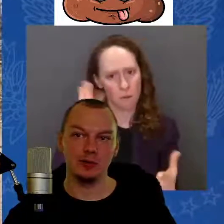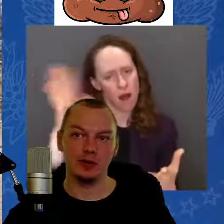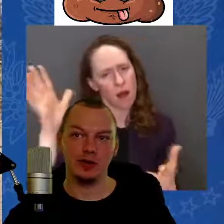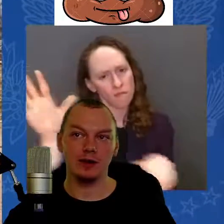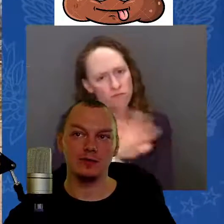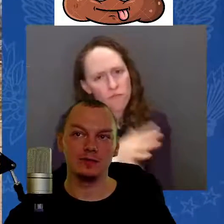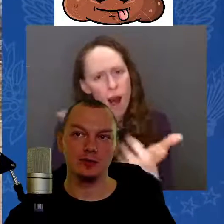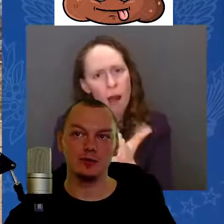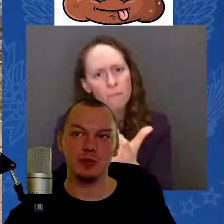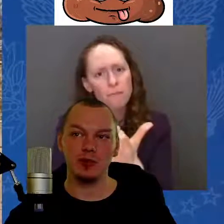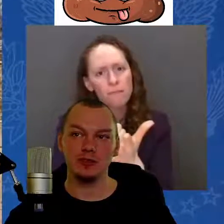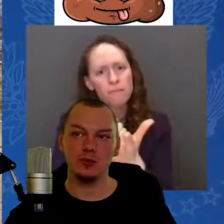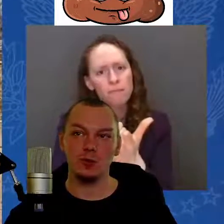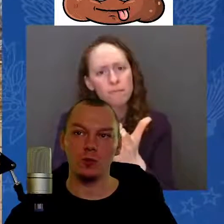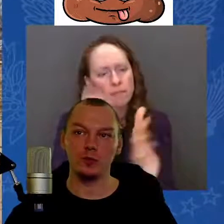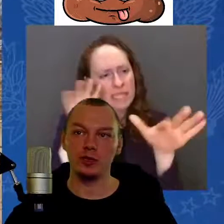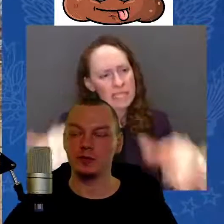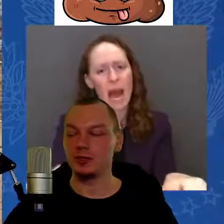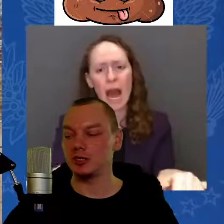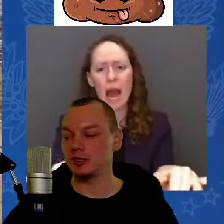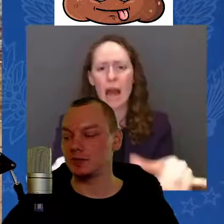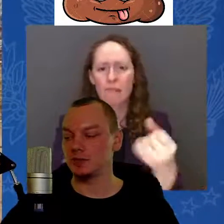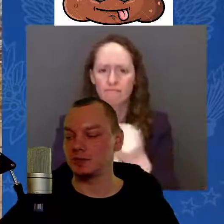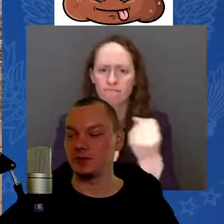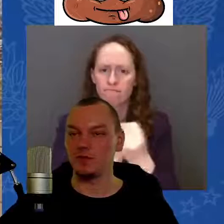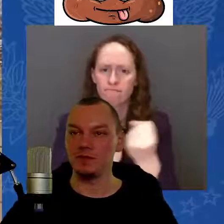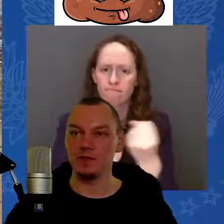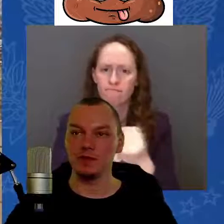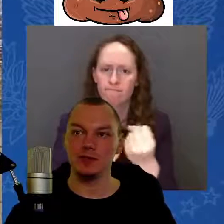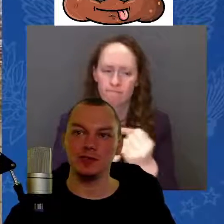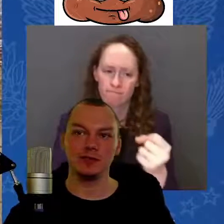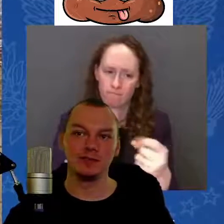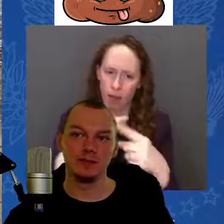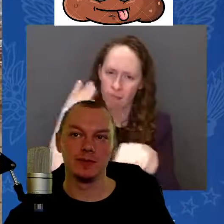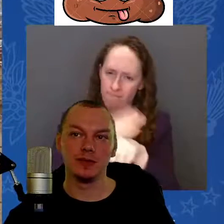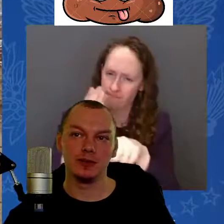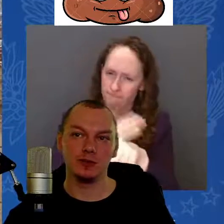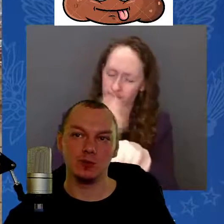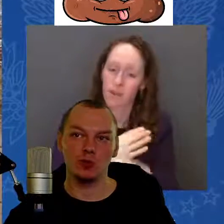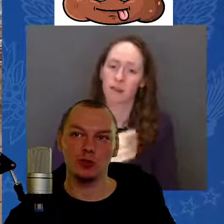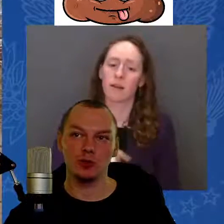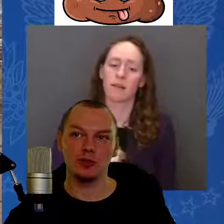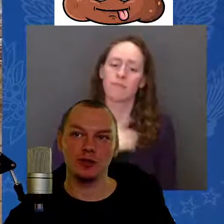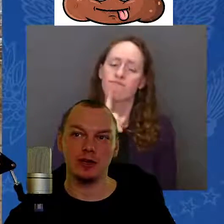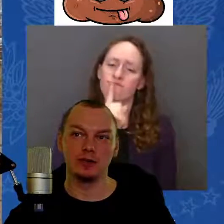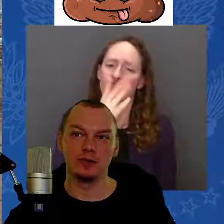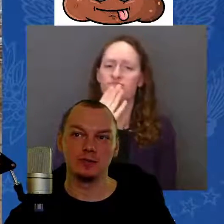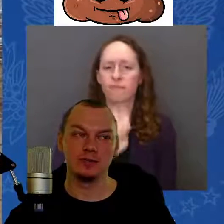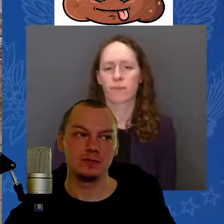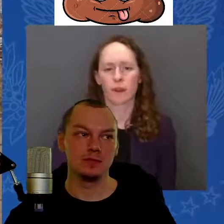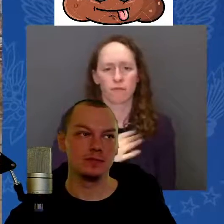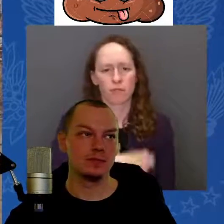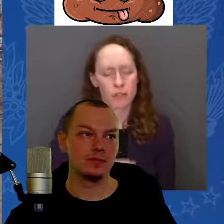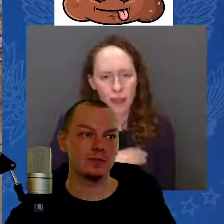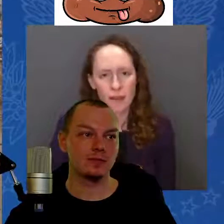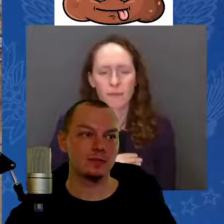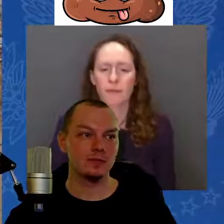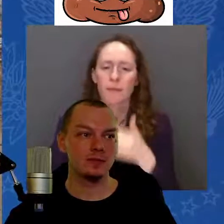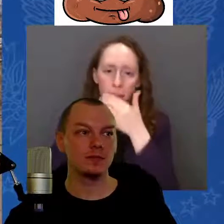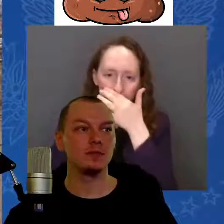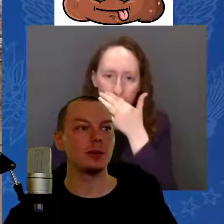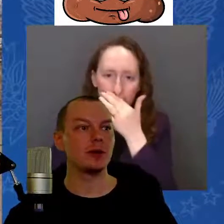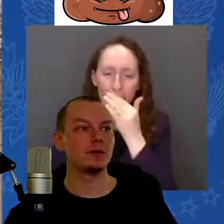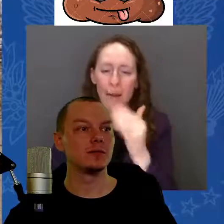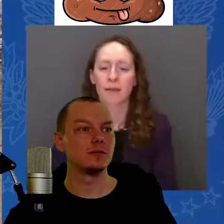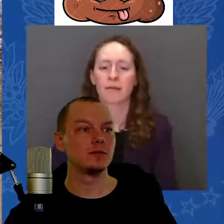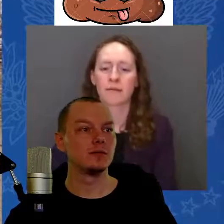bad storms right now. That must be why it's so warm here in Michigan. It was like 50 degrees. Almost wore shorts today. Is standing here